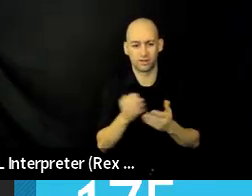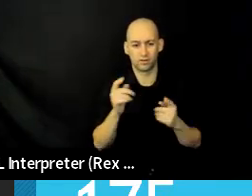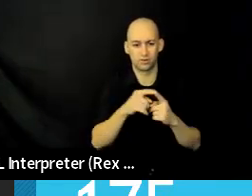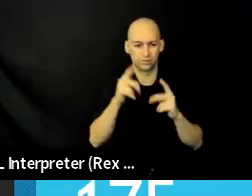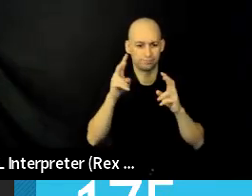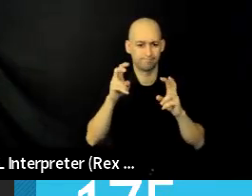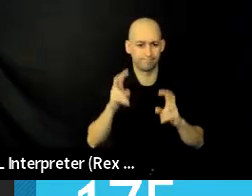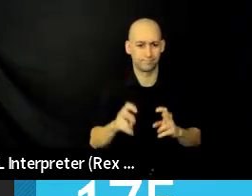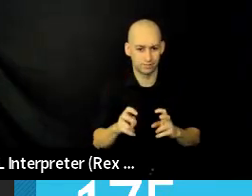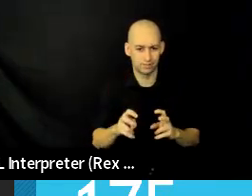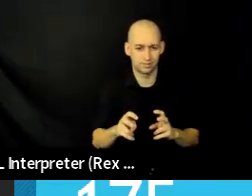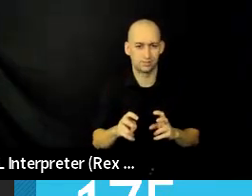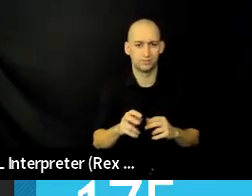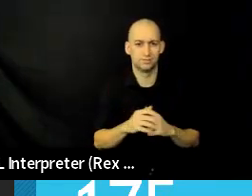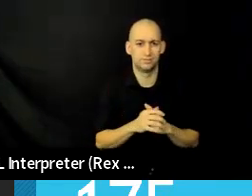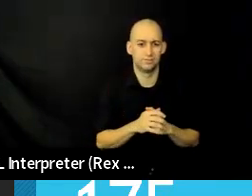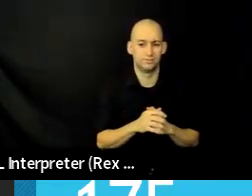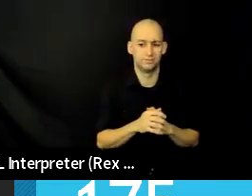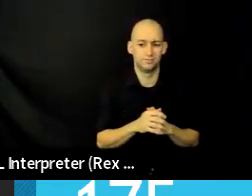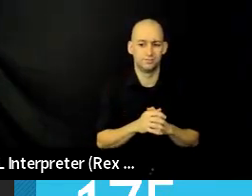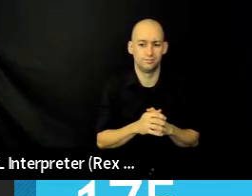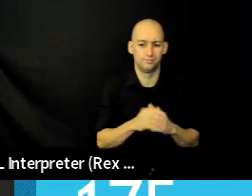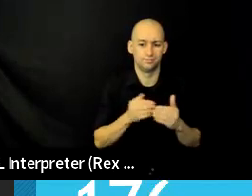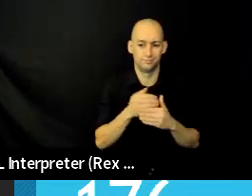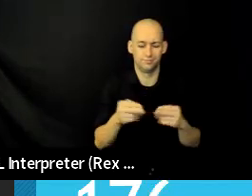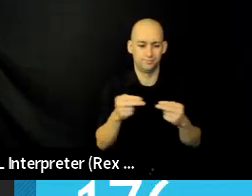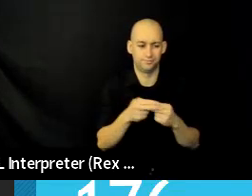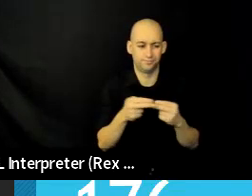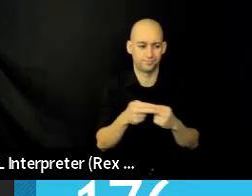of alternatives. Next slide, please.